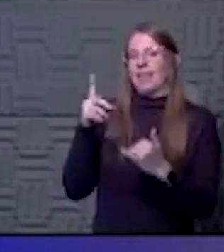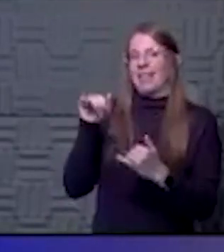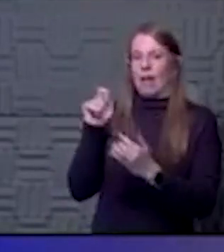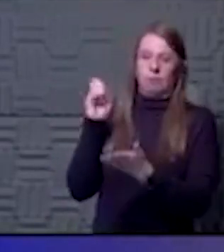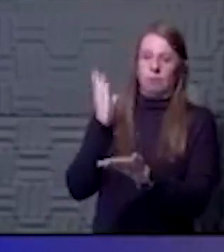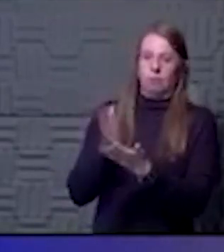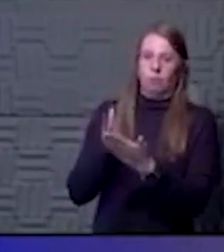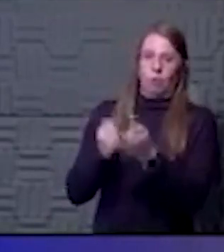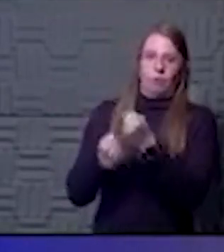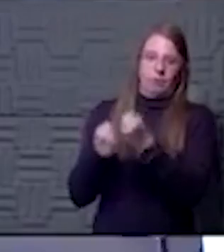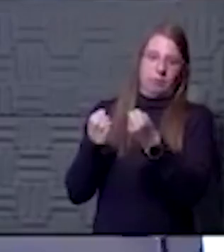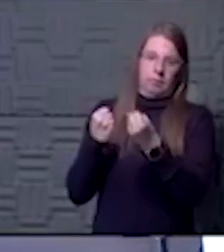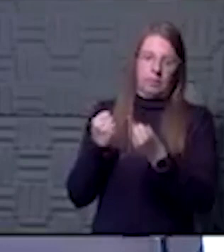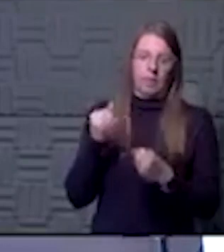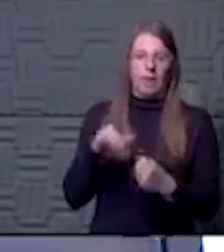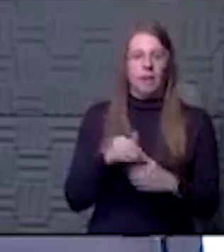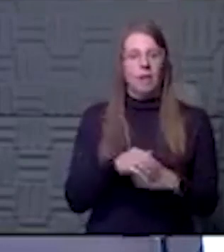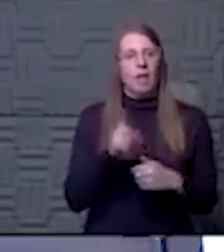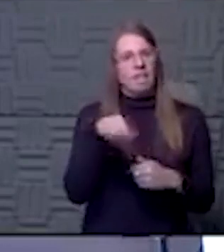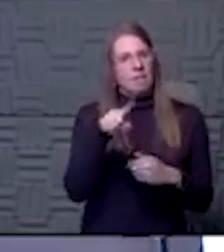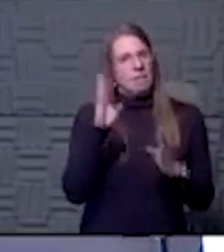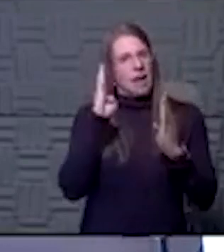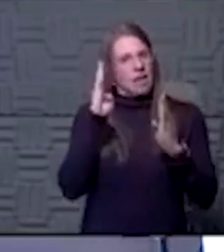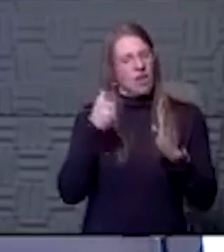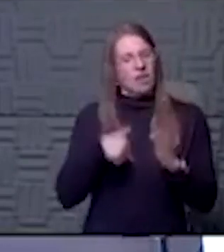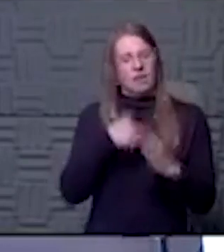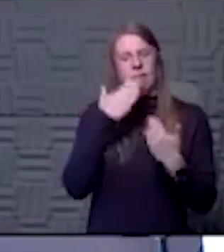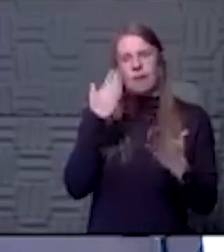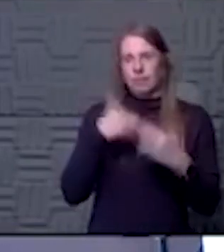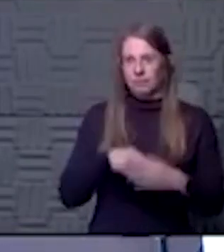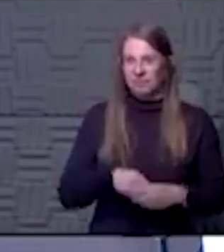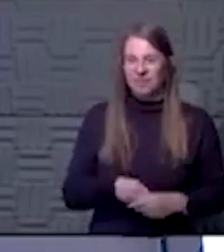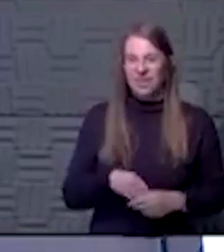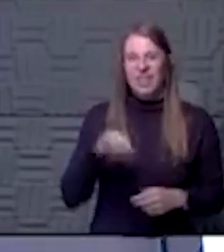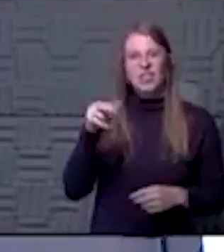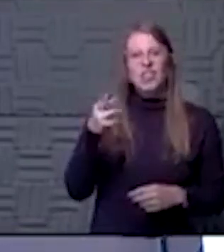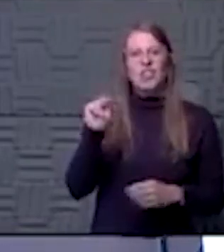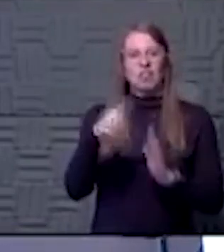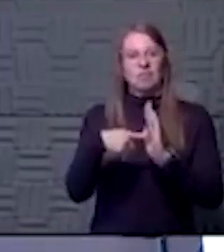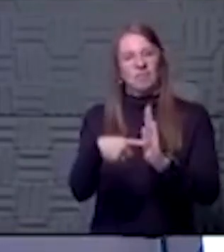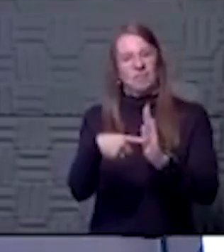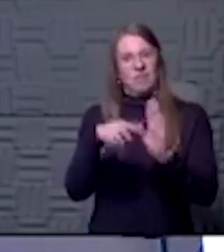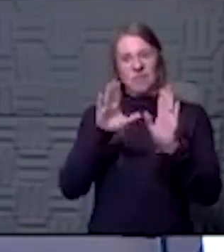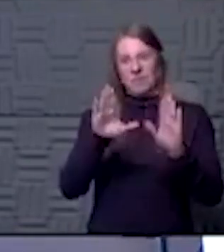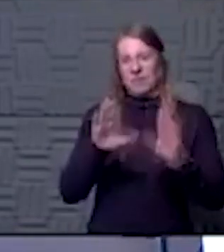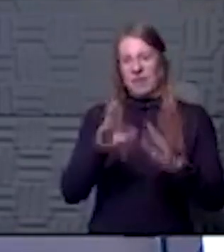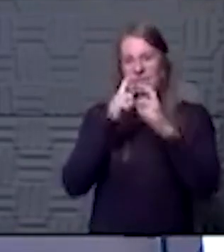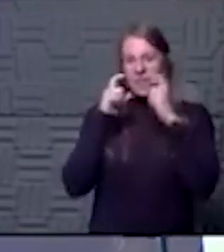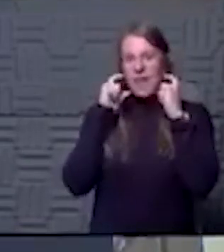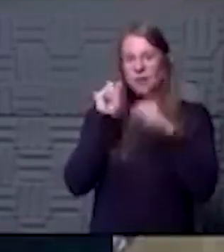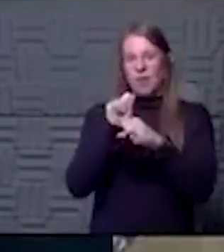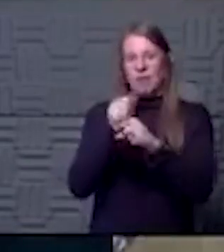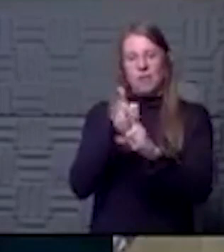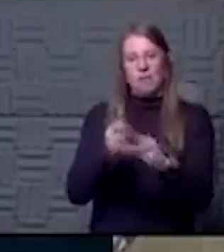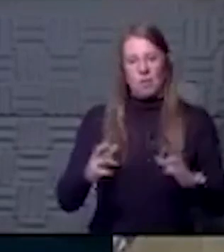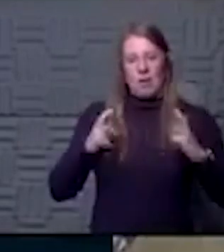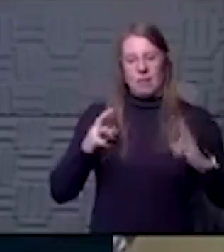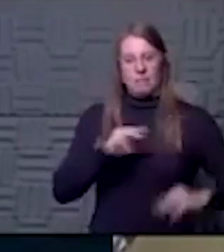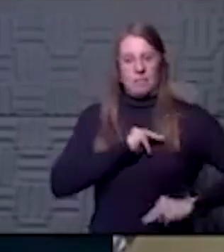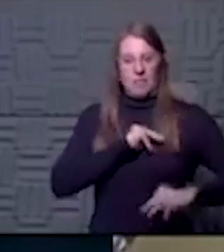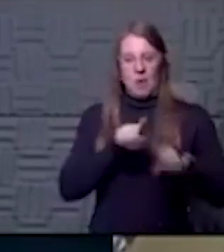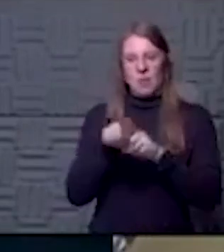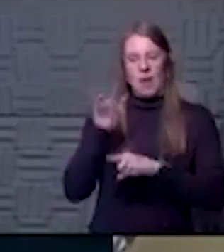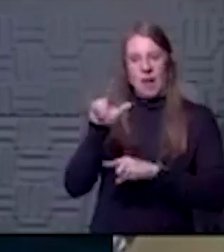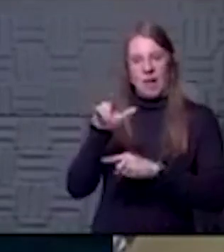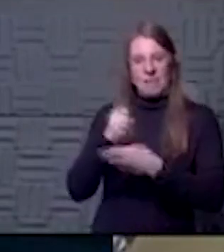to back that up. They've been listening to us. Thank goodness. That's right. It's about time. Okay, so John is demonstrating great mask work here. He's a retired military and airline